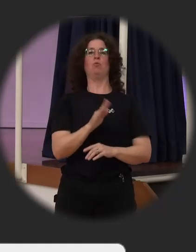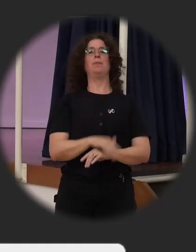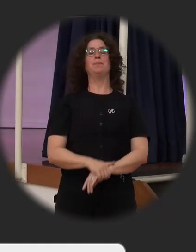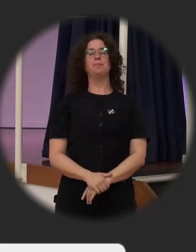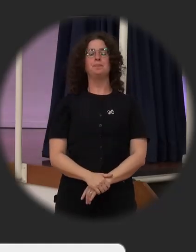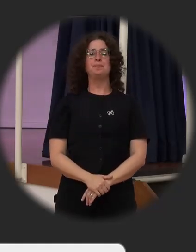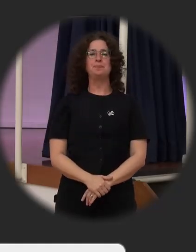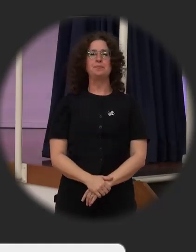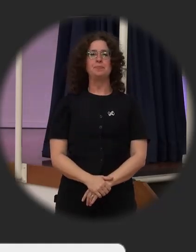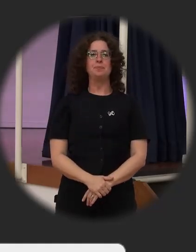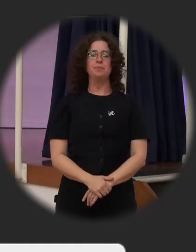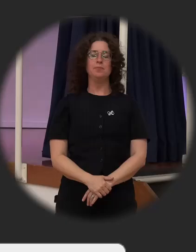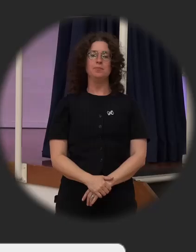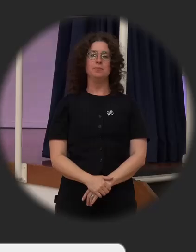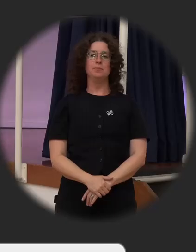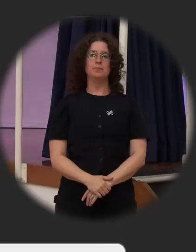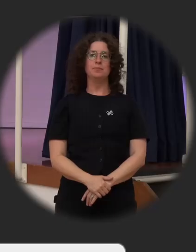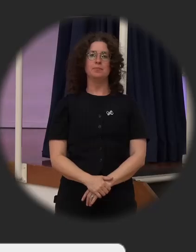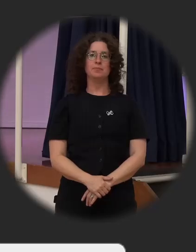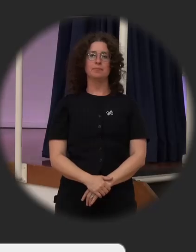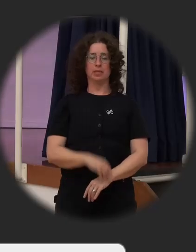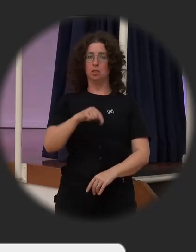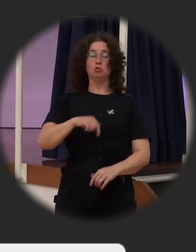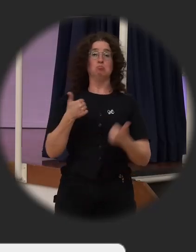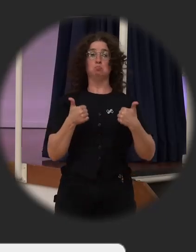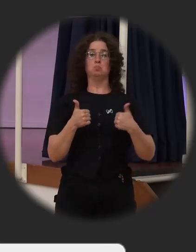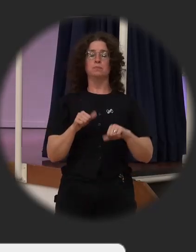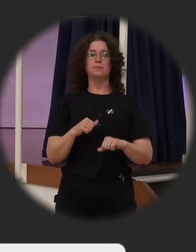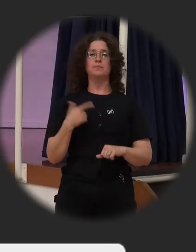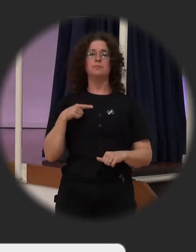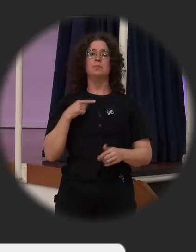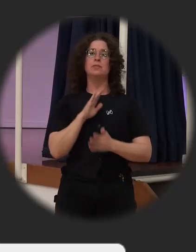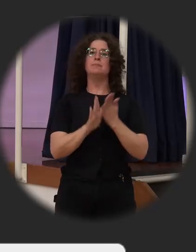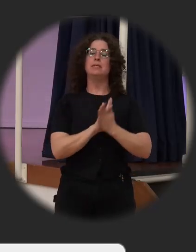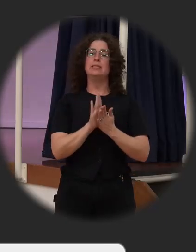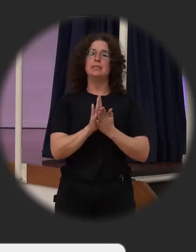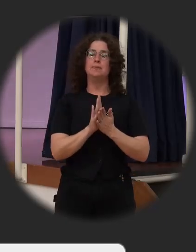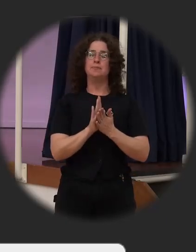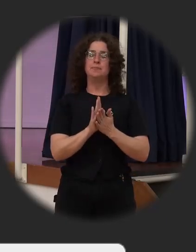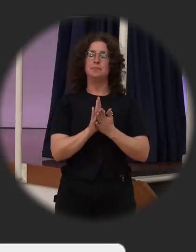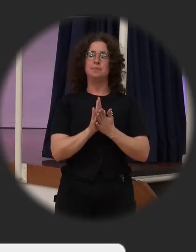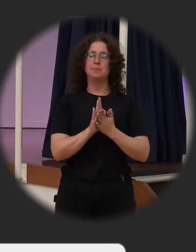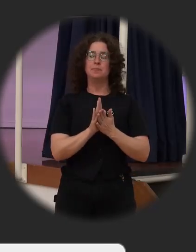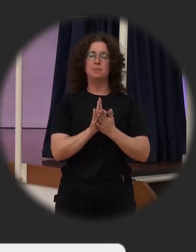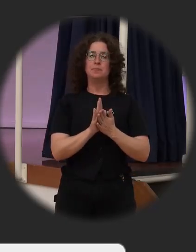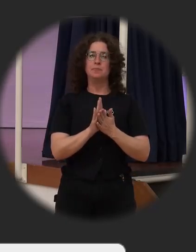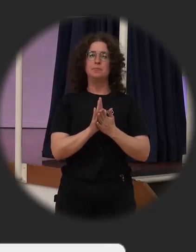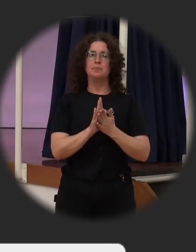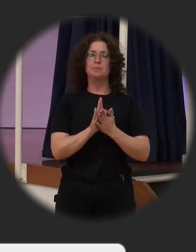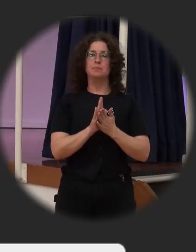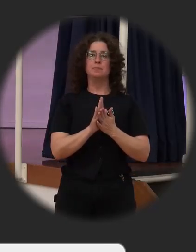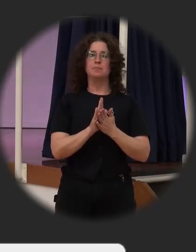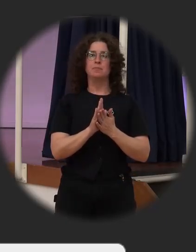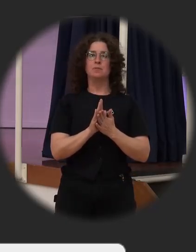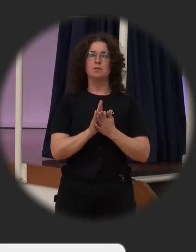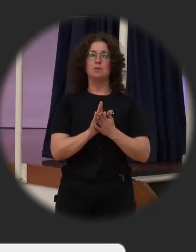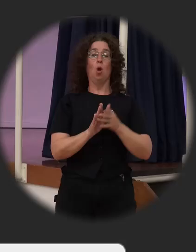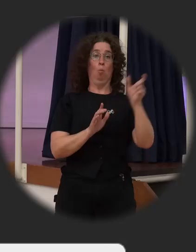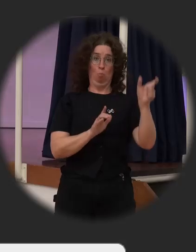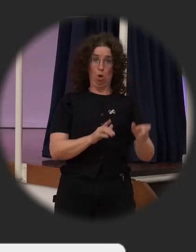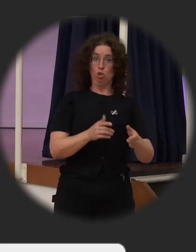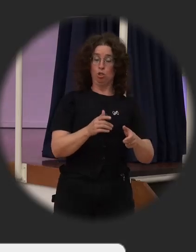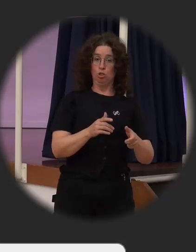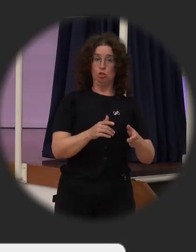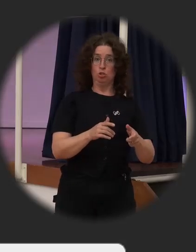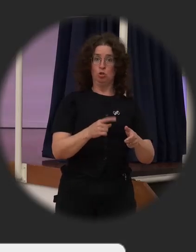for the rest of the session. This was really handy because it meant that we could then have the users,